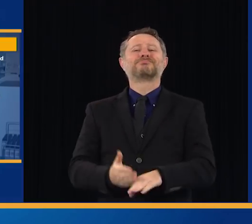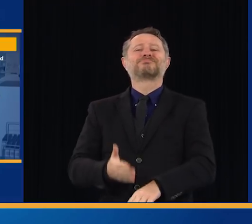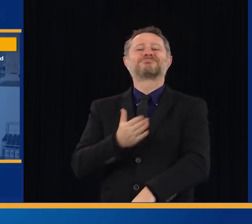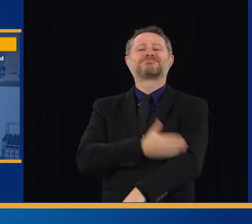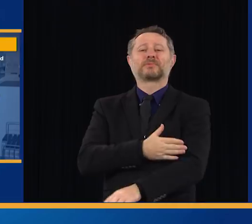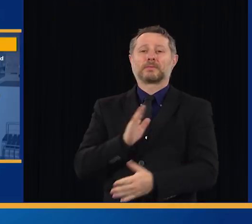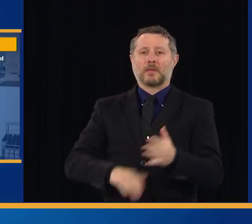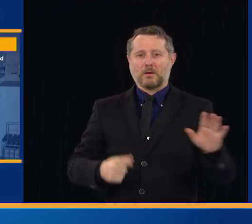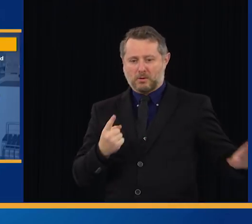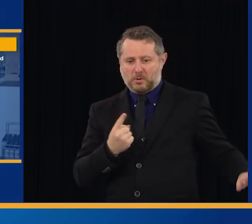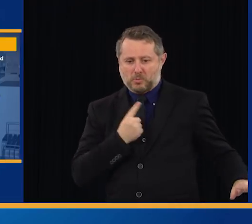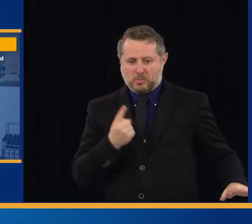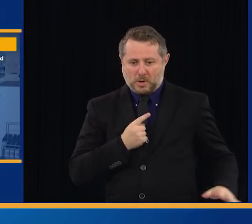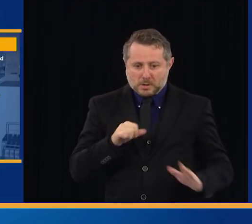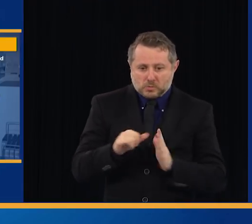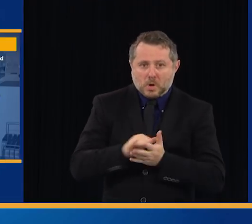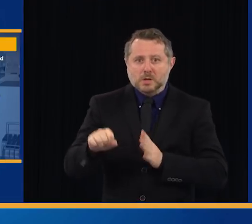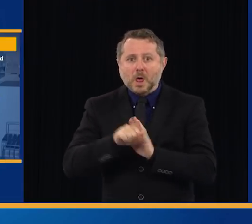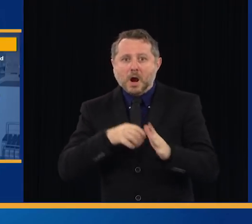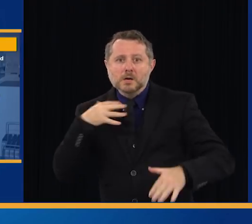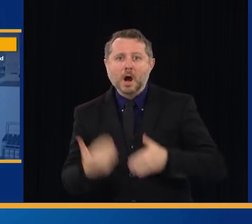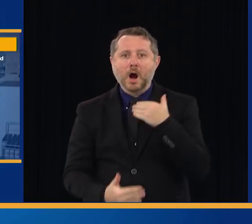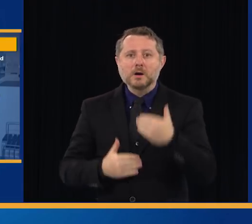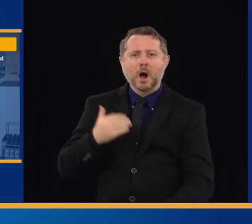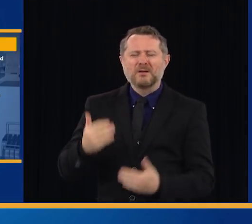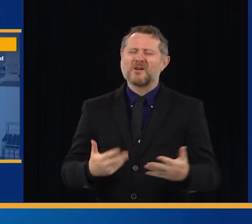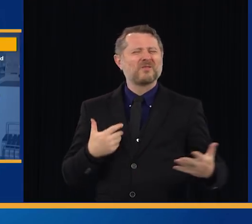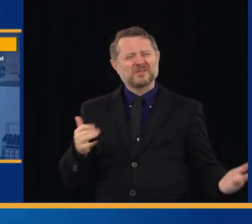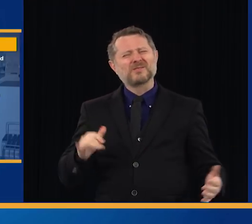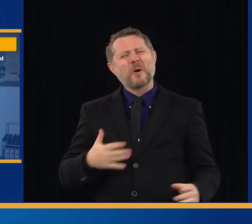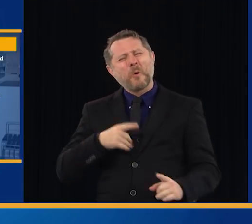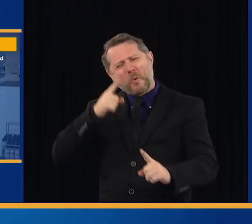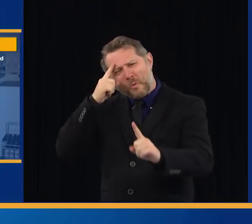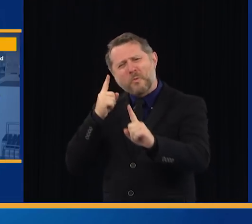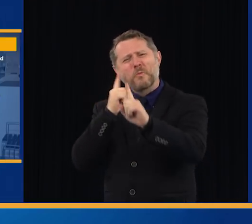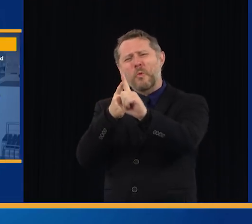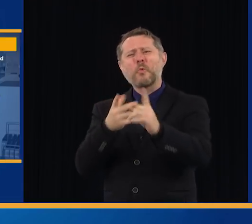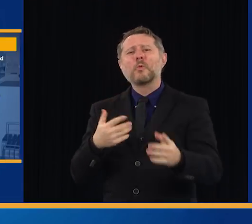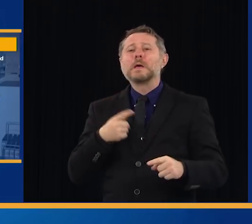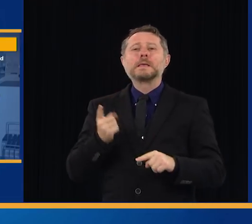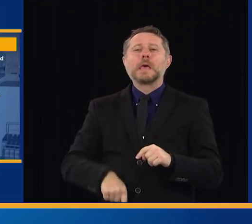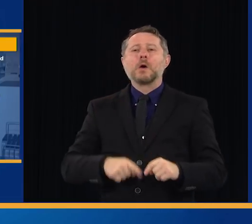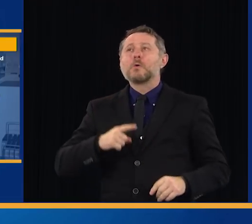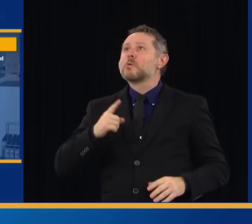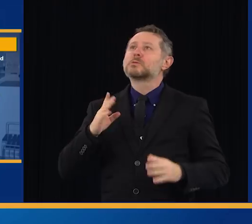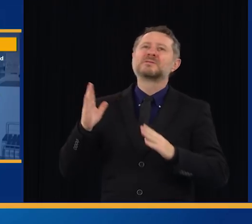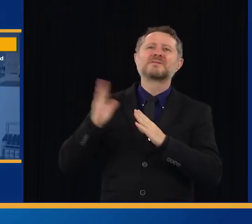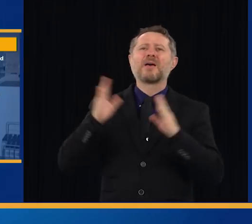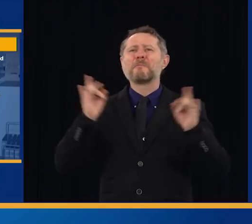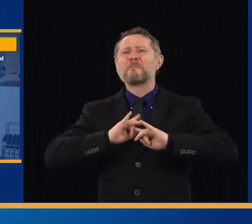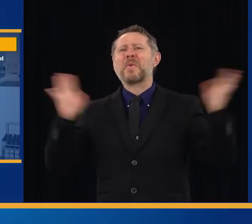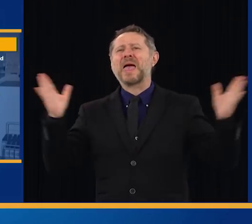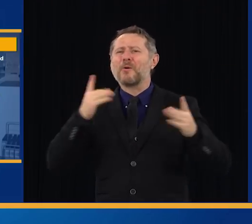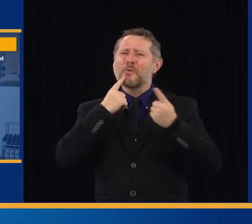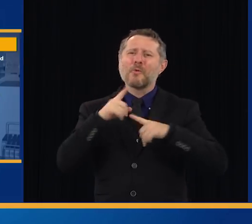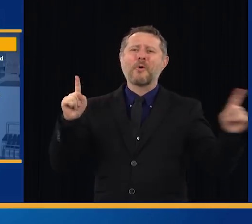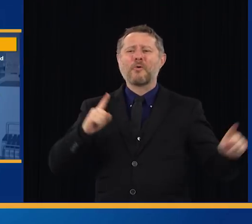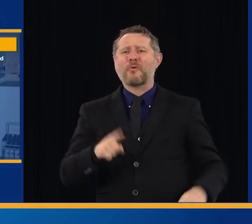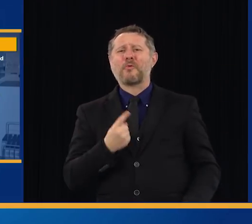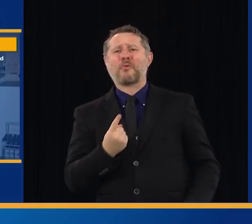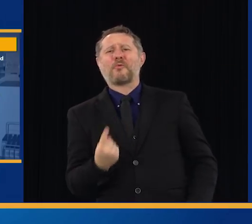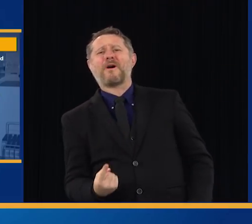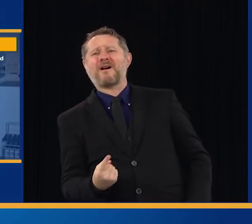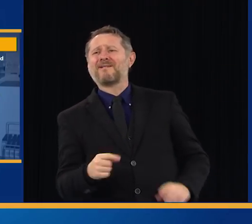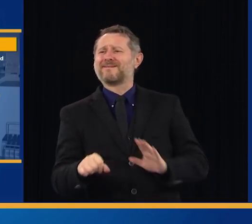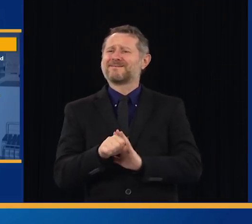what this is all about. You're not going to achieve optimum performance. You can't put